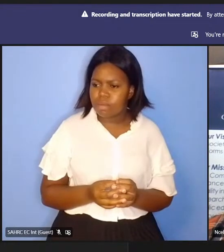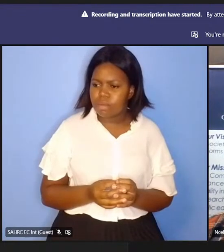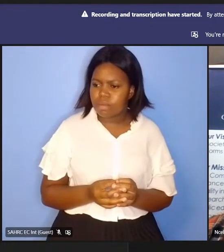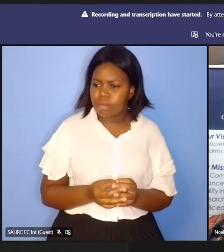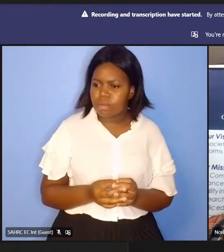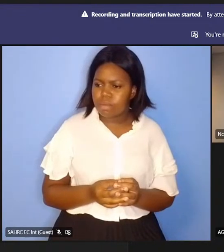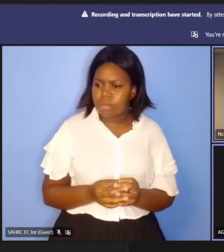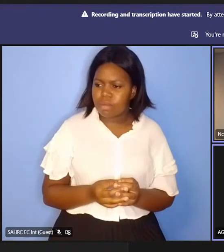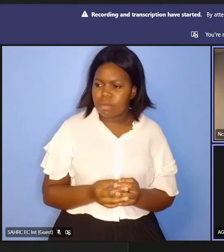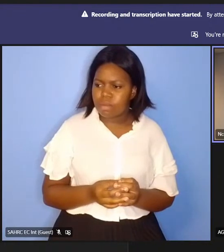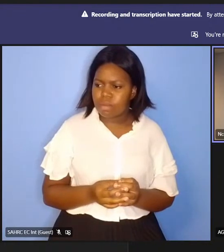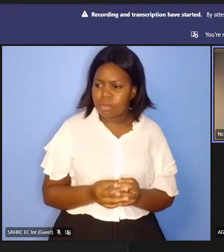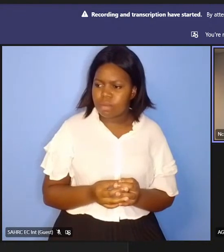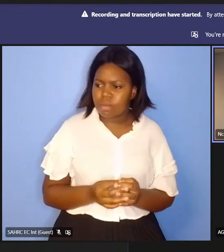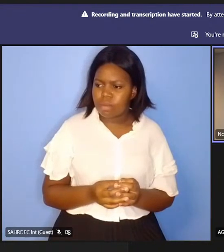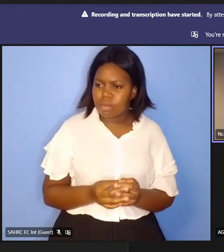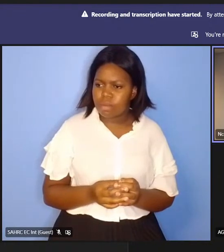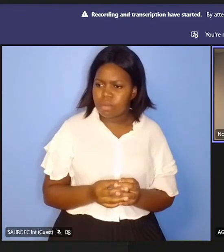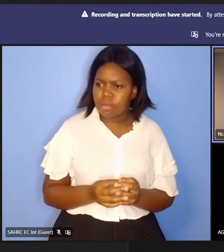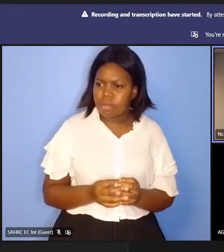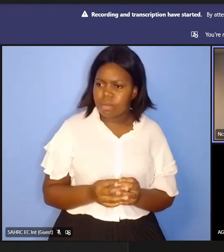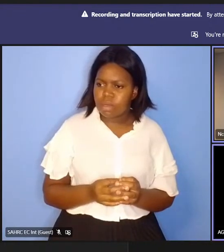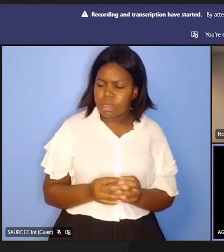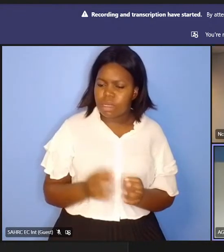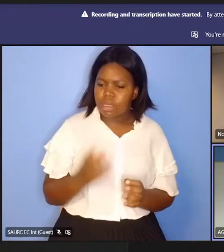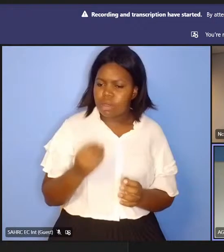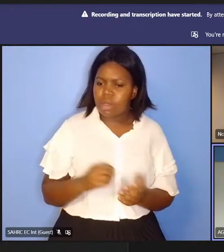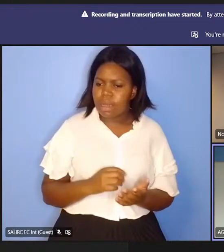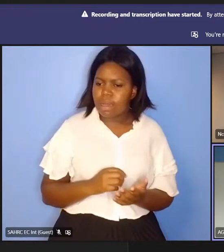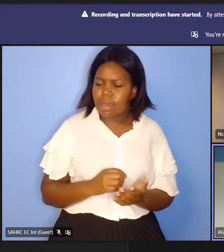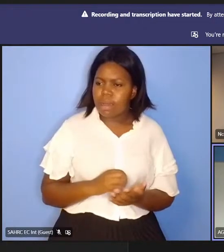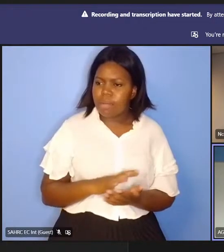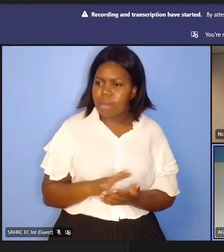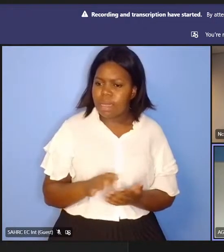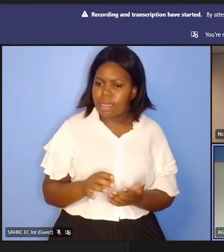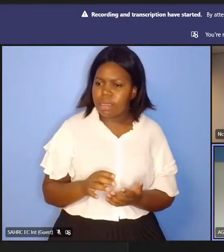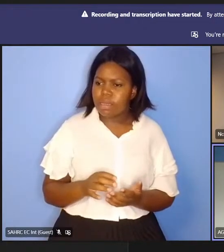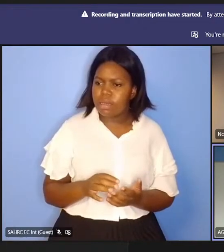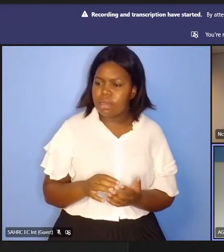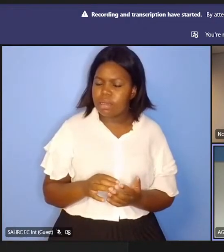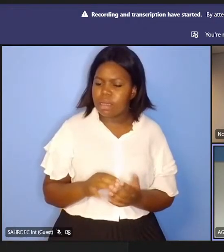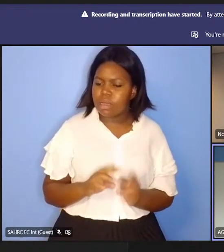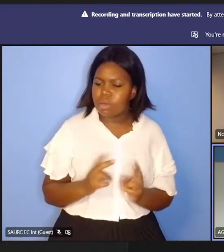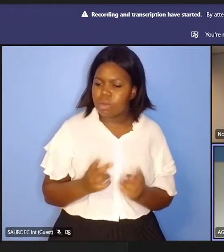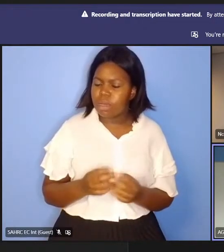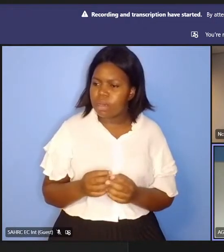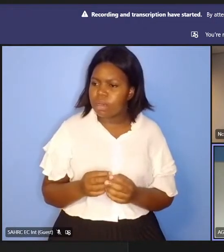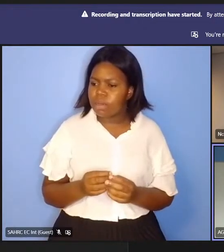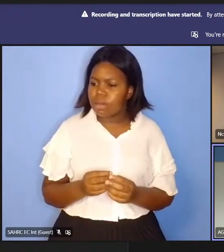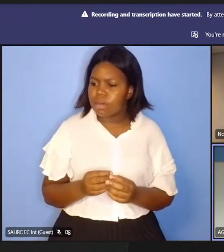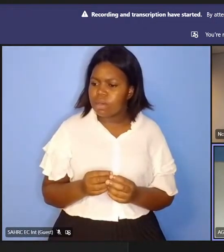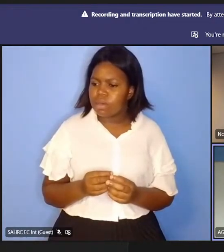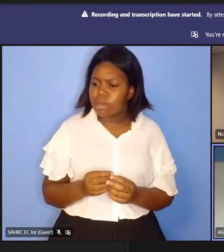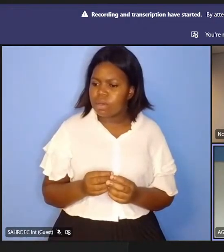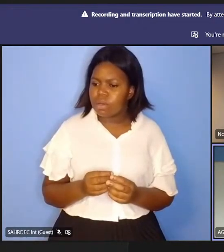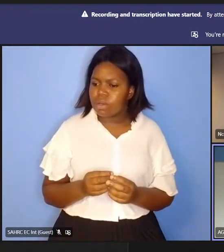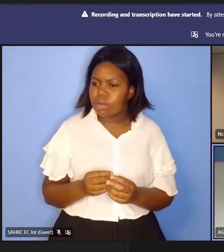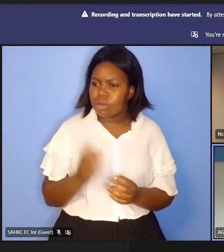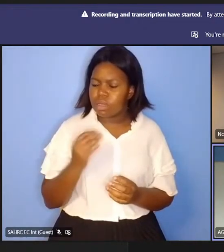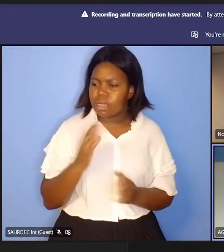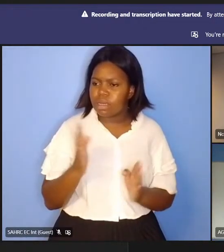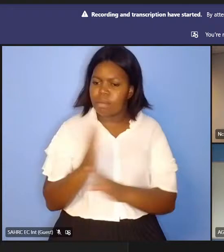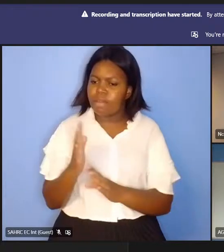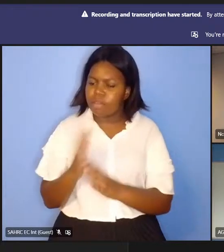the relevant rights will indeed apply horizontally as well as concerning private